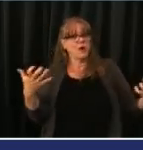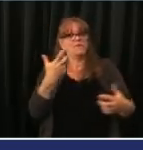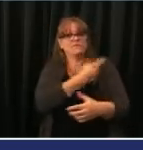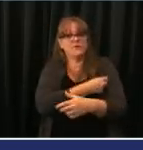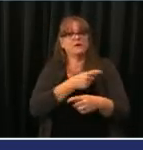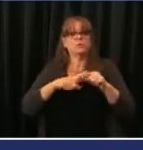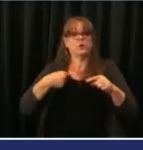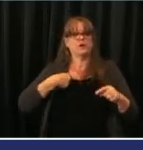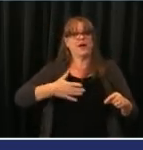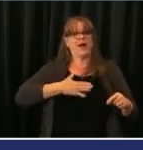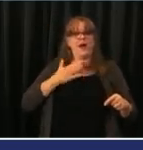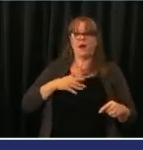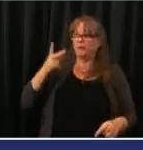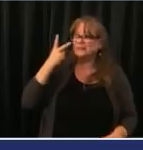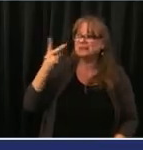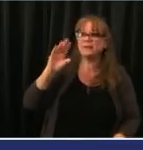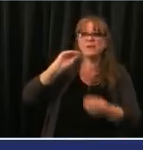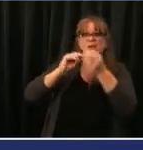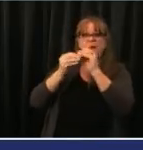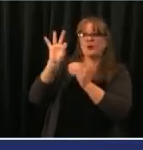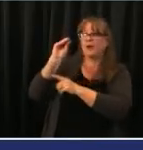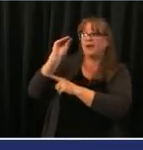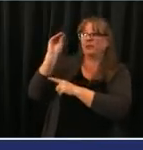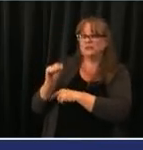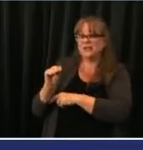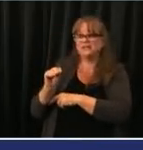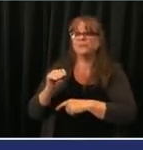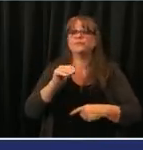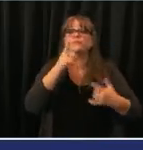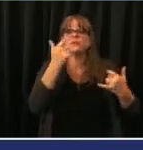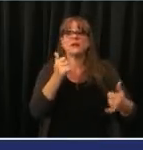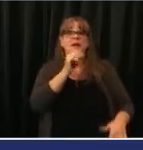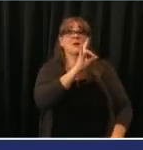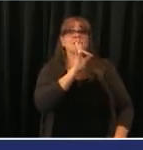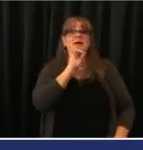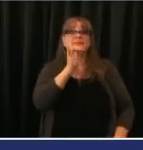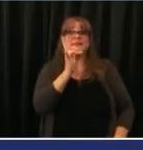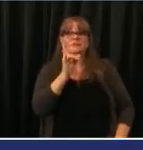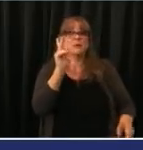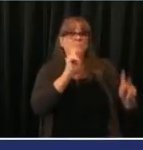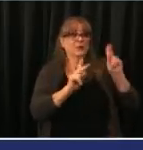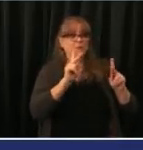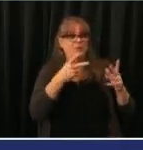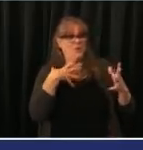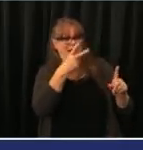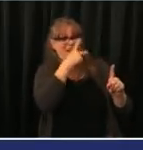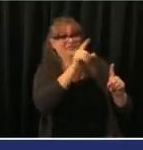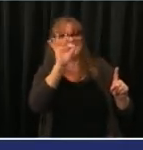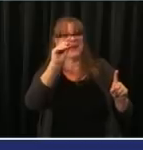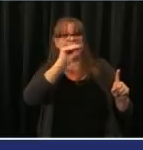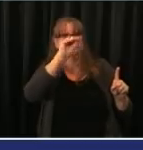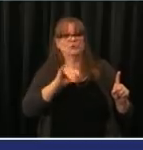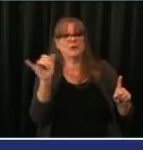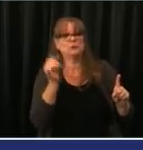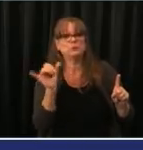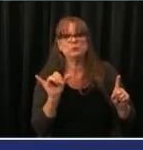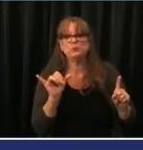to 90% of 70 and up that want it. We expect that among the general population, it'll be more in that 70% range. But of